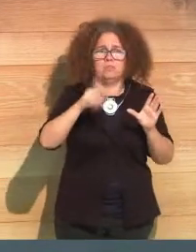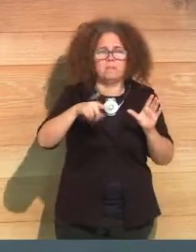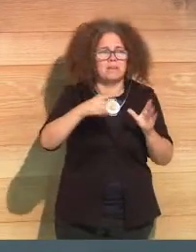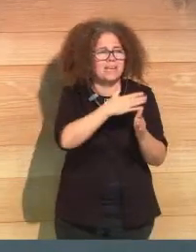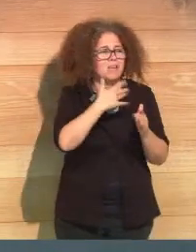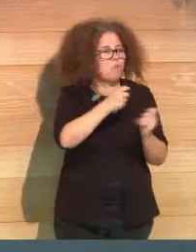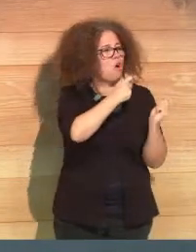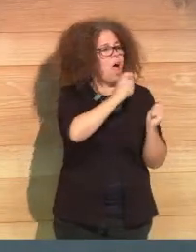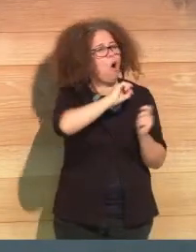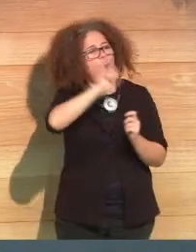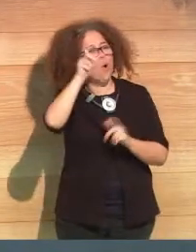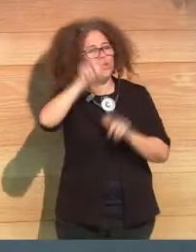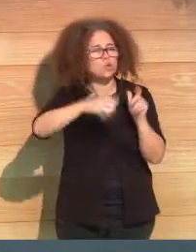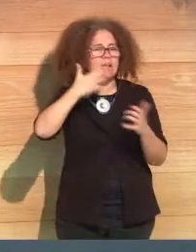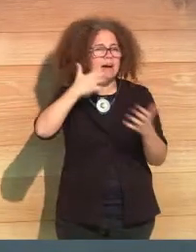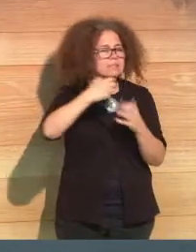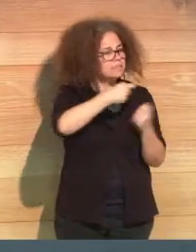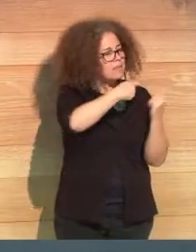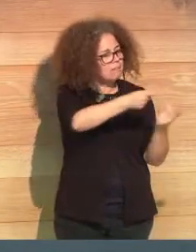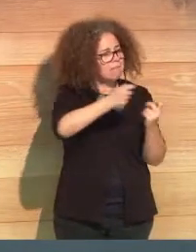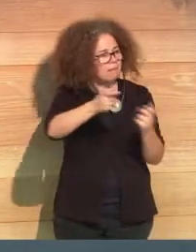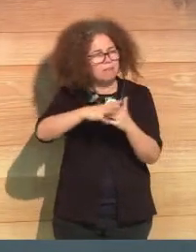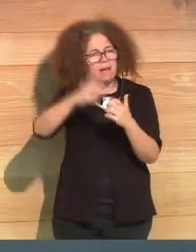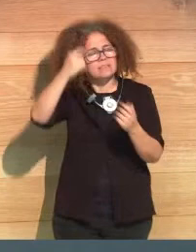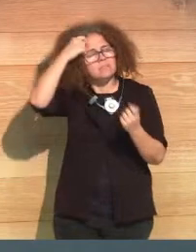artists to look into low tech